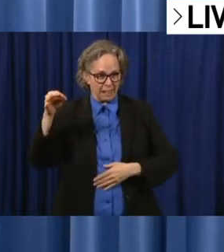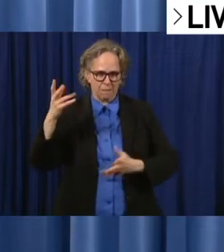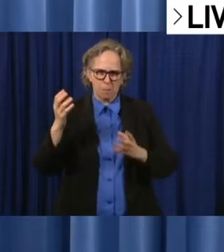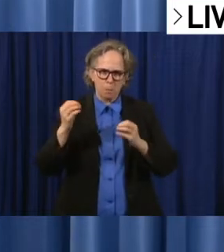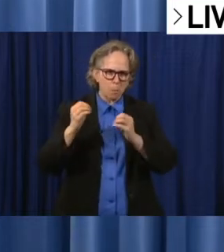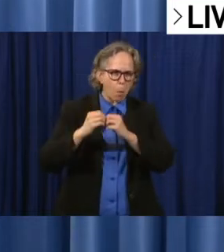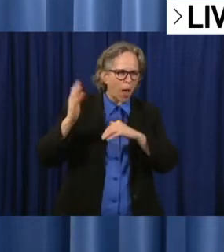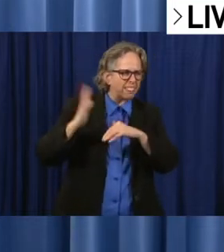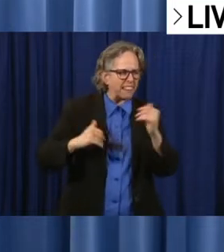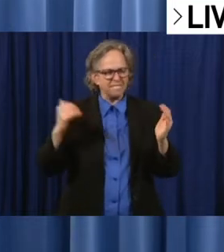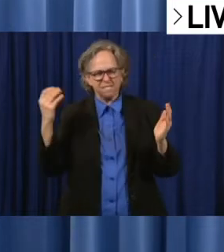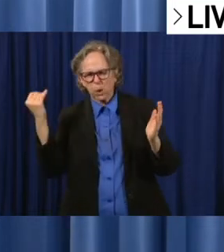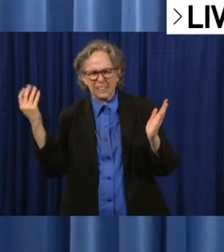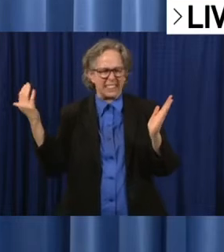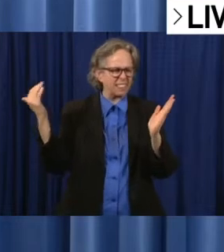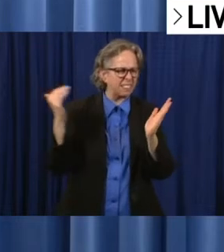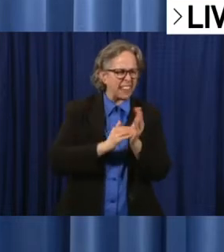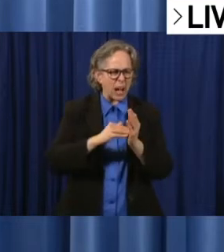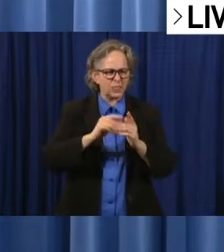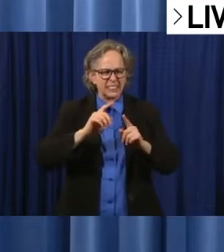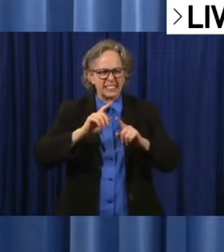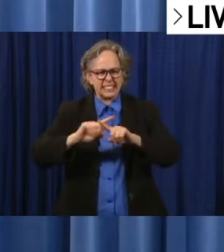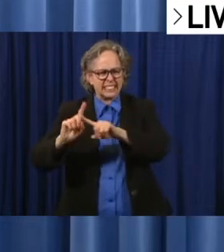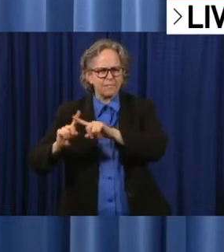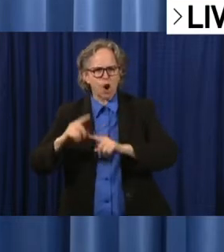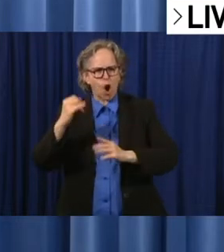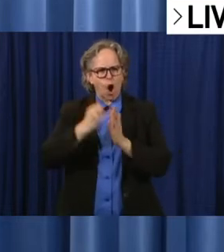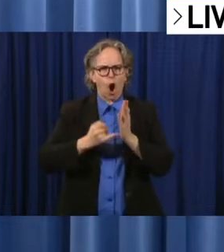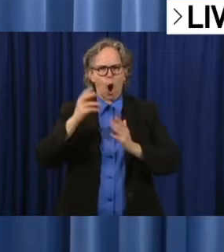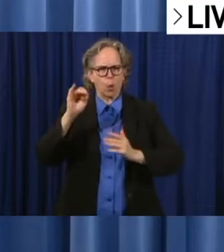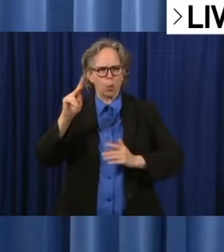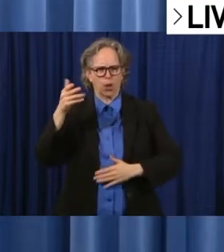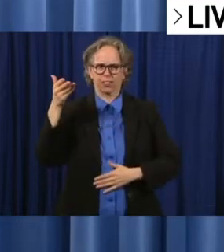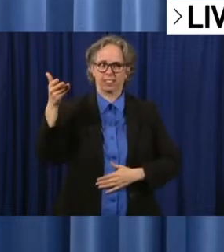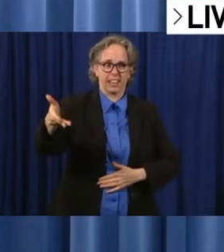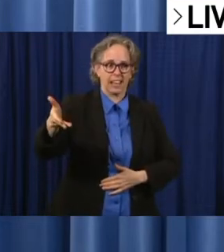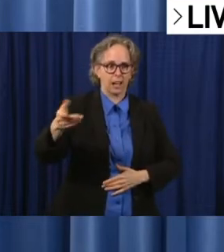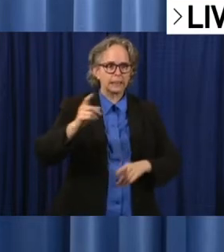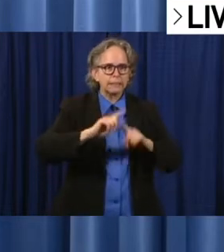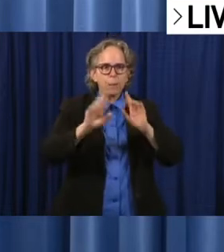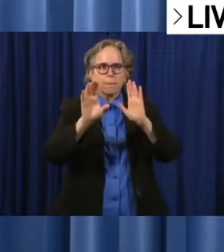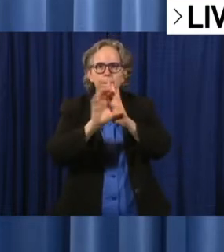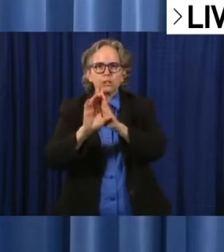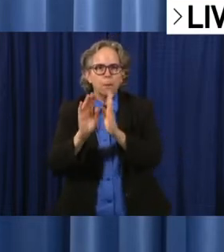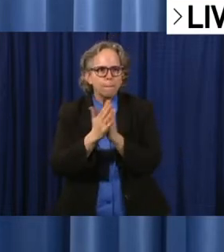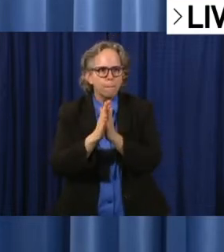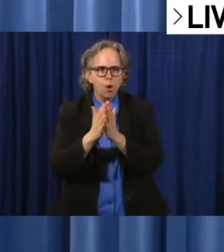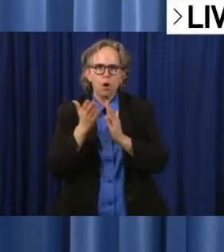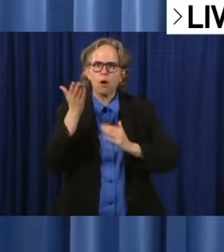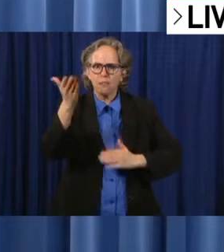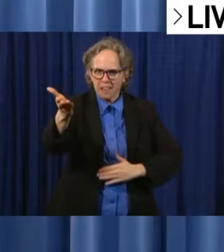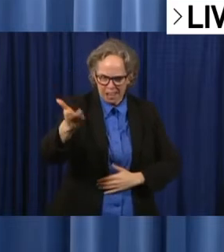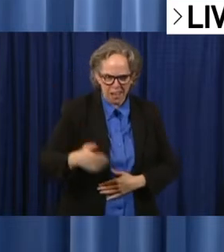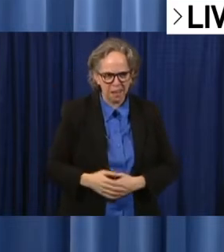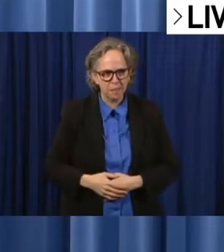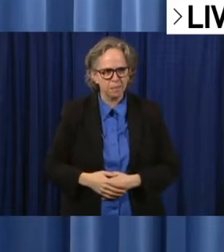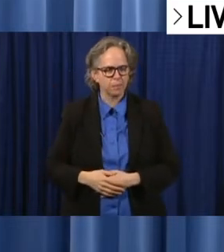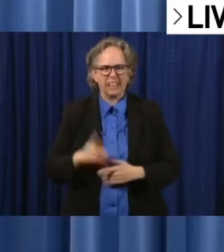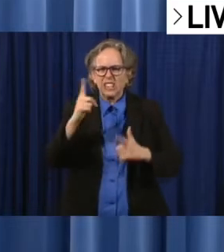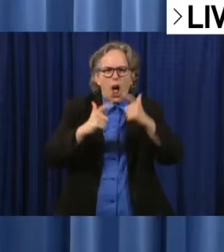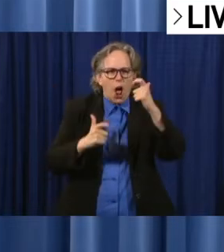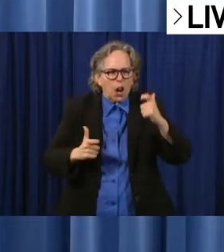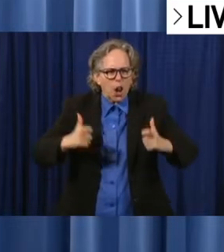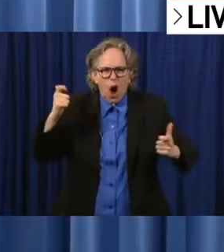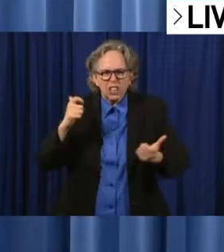14,000 pieces of artwork from picture books, making it the largest, most diverse collection of picture book art in the